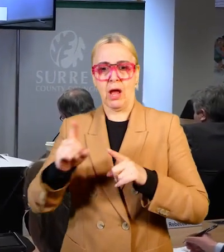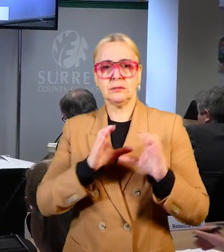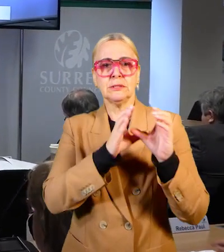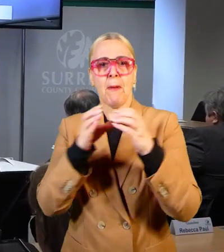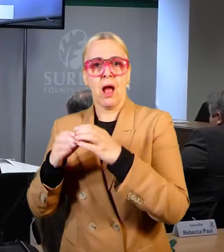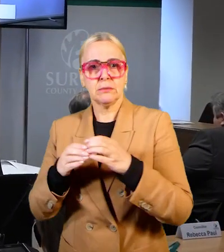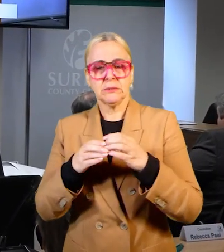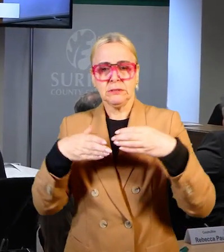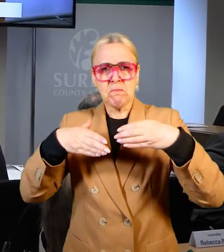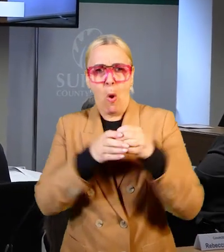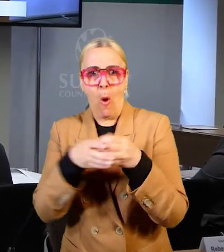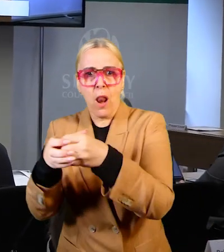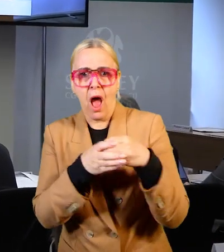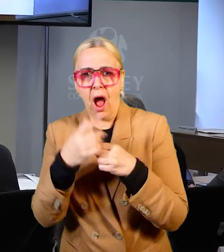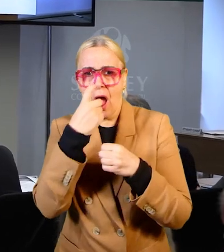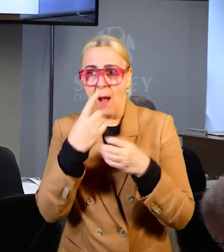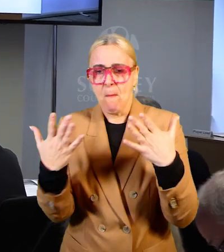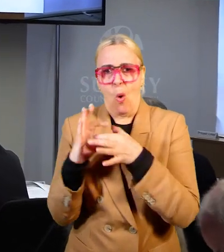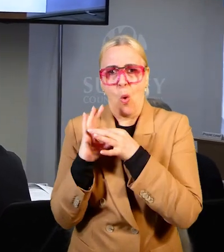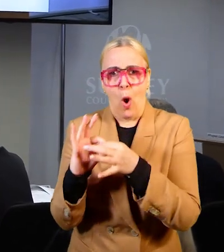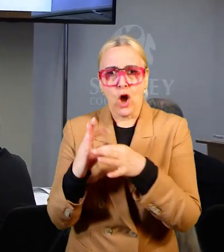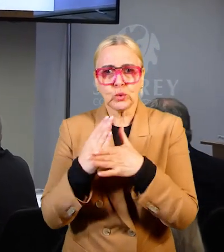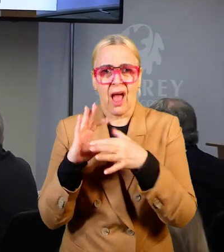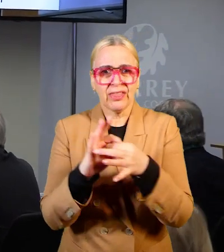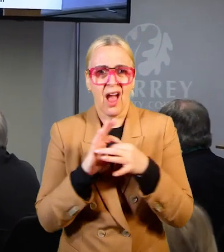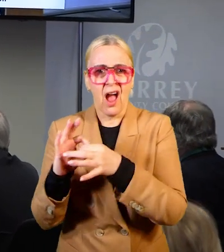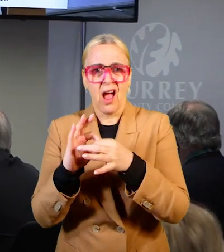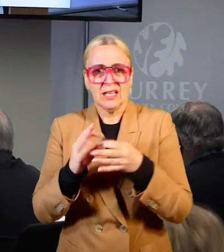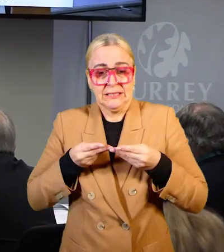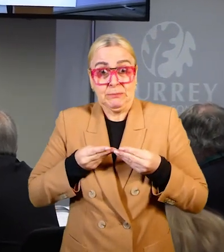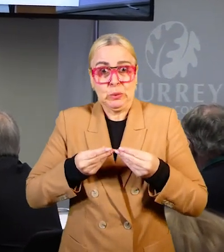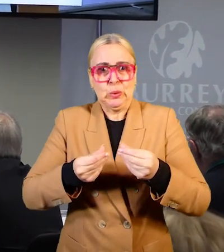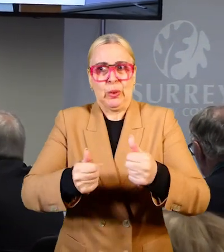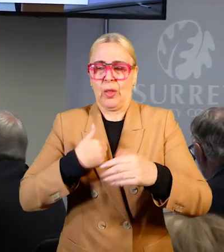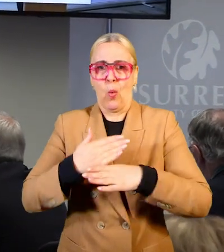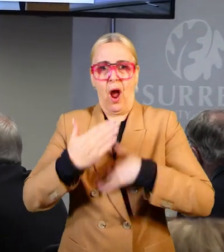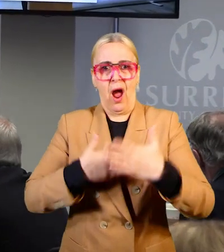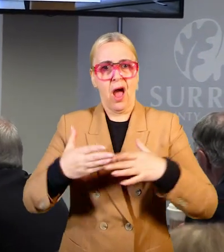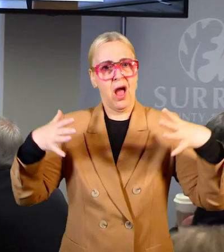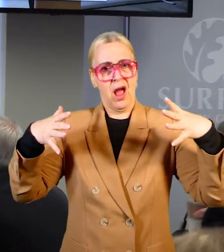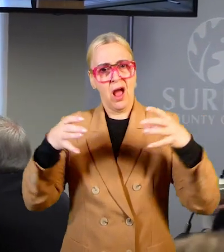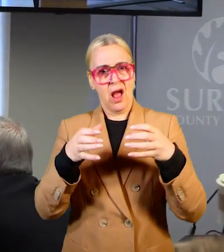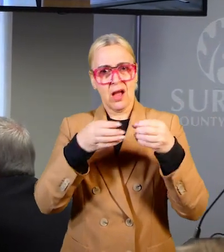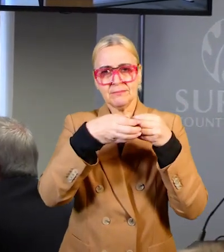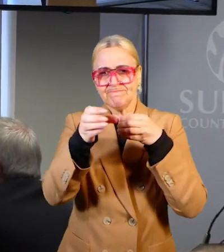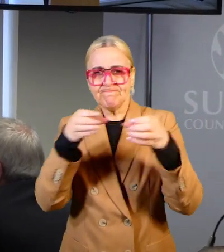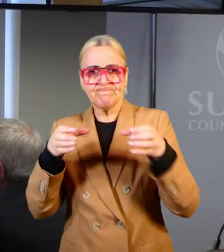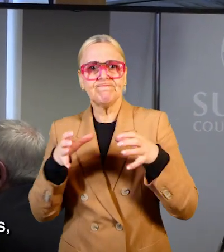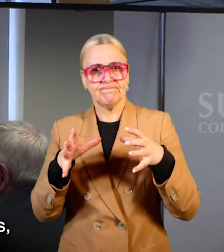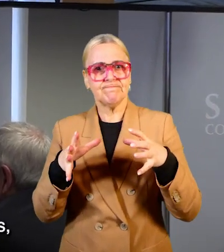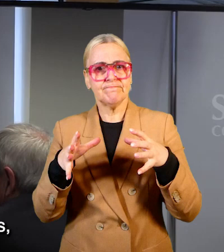Our One Council approach aims to reduce duplication, benefit from economies of scale at every